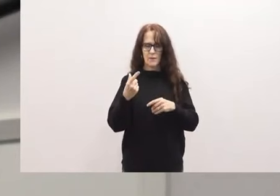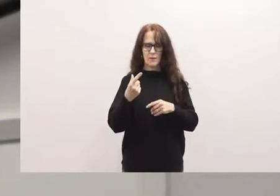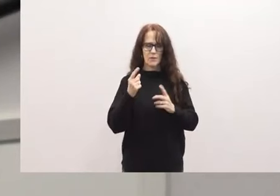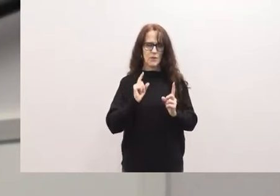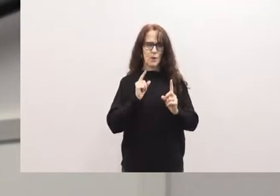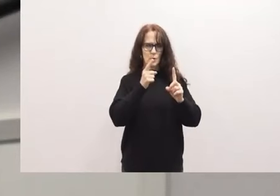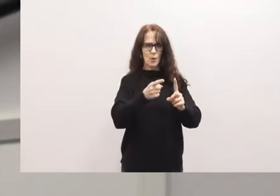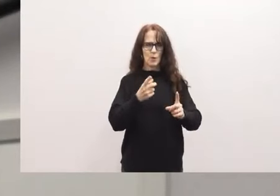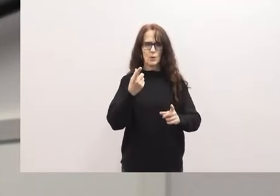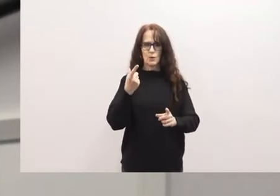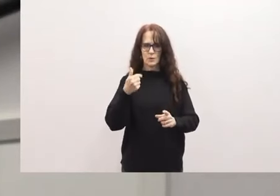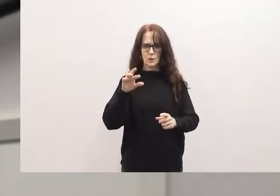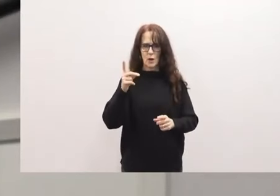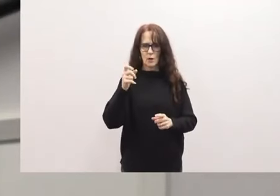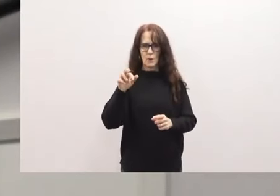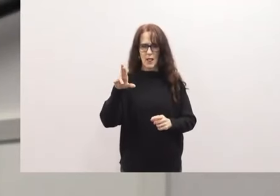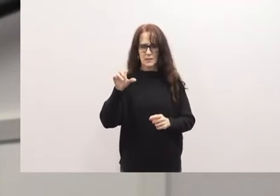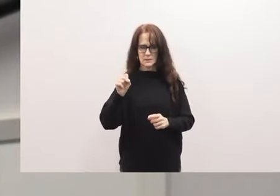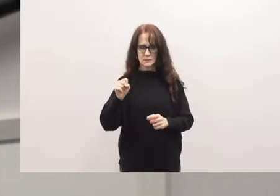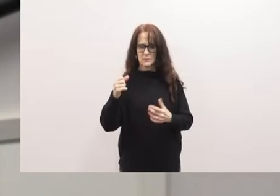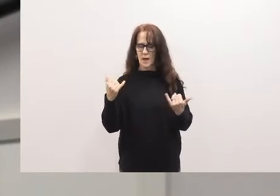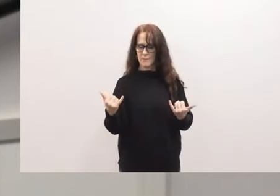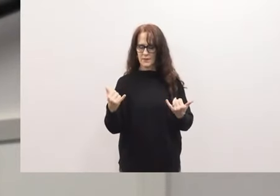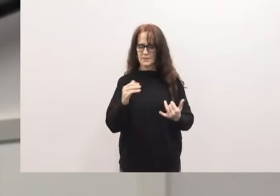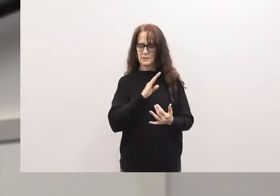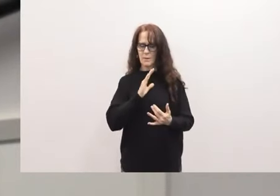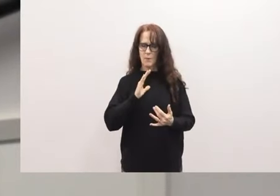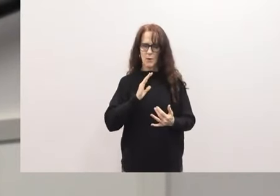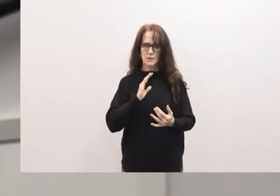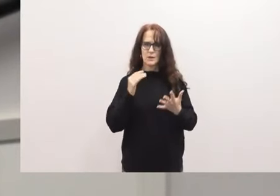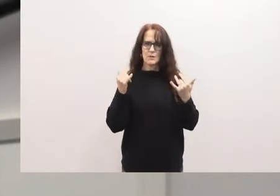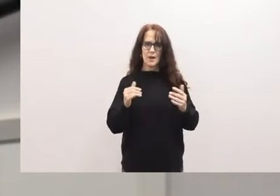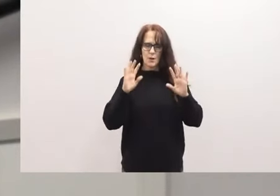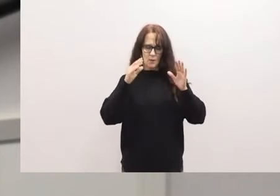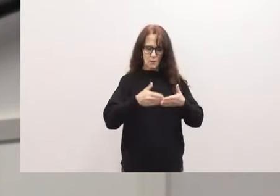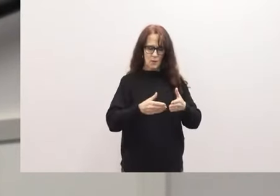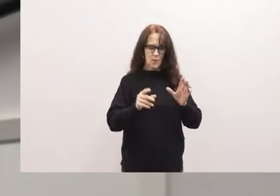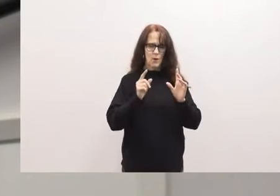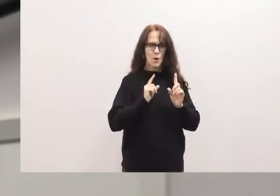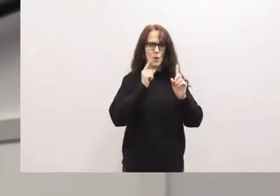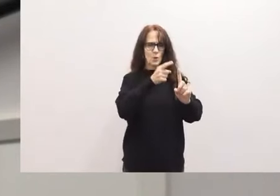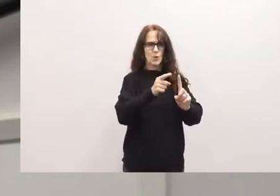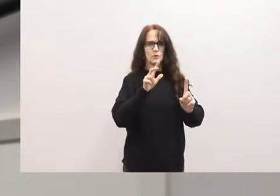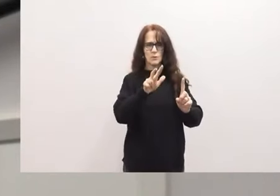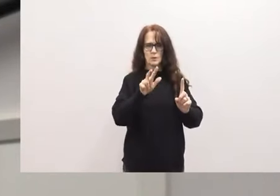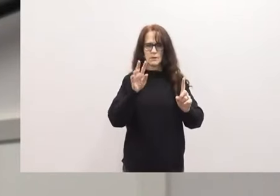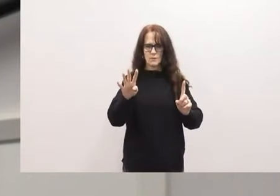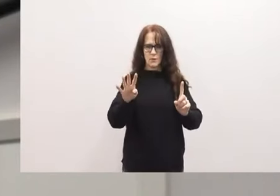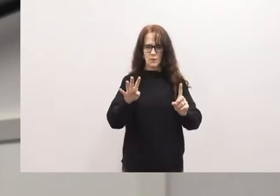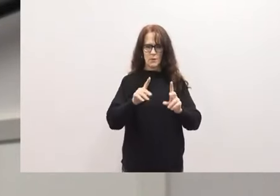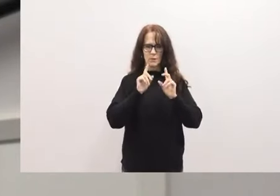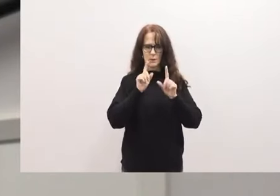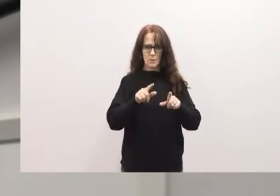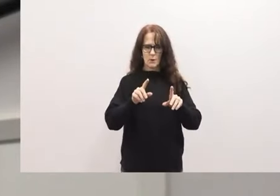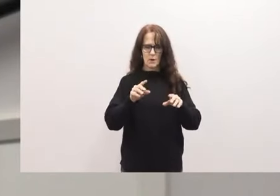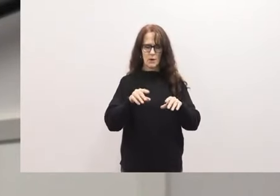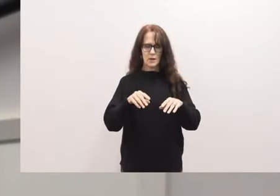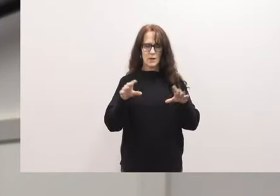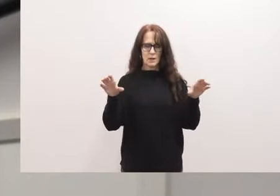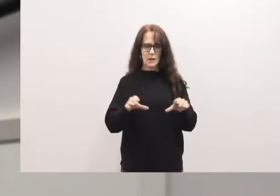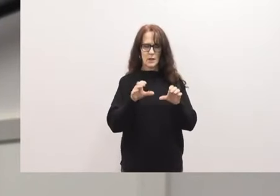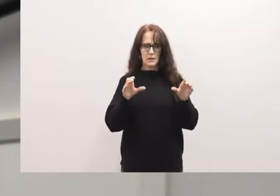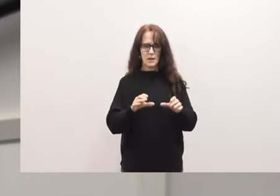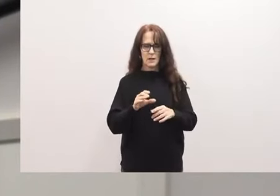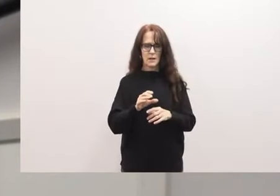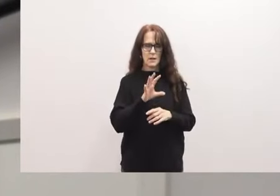So today is picking up on goals 3 and 4 after the report that was made to this board in February on